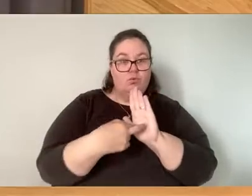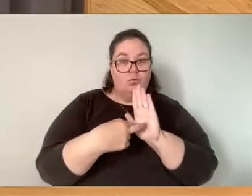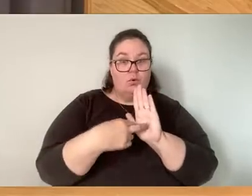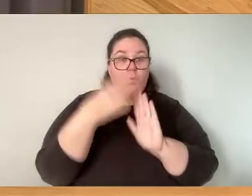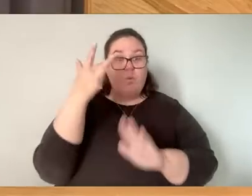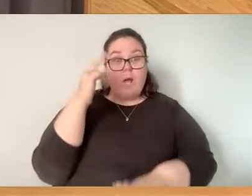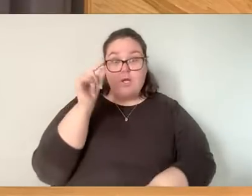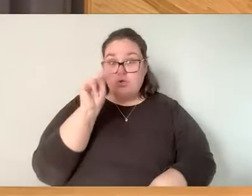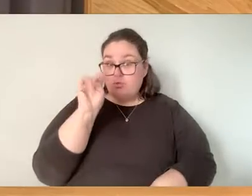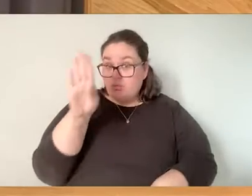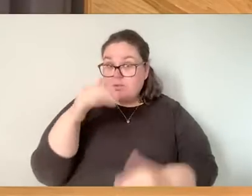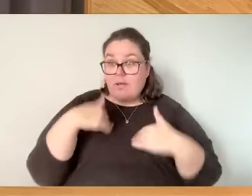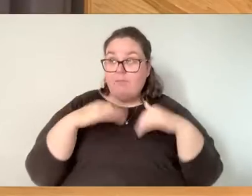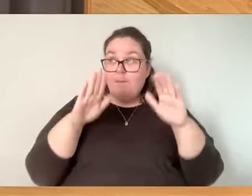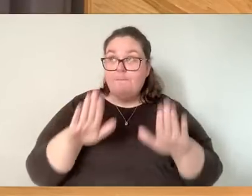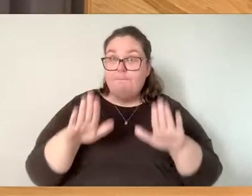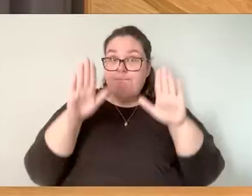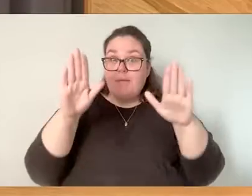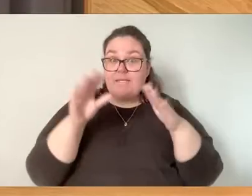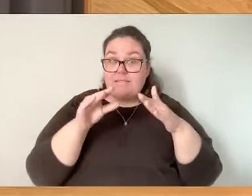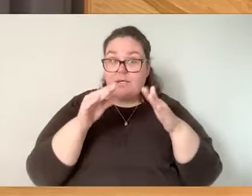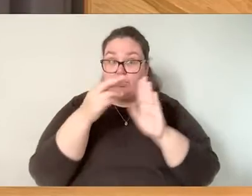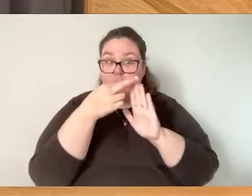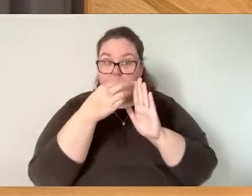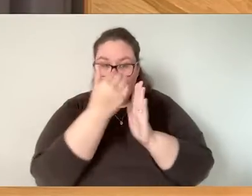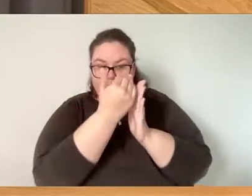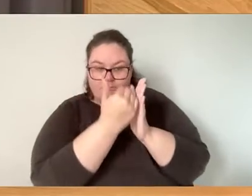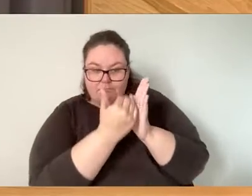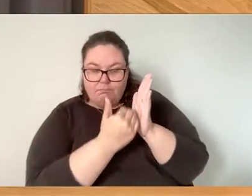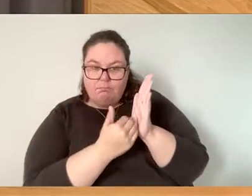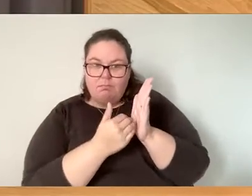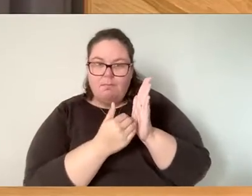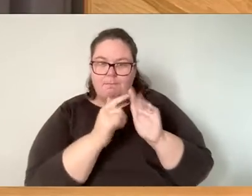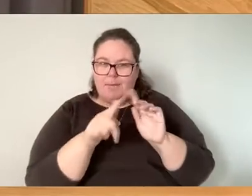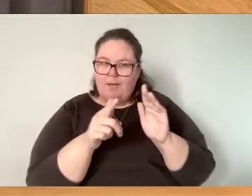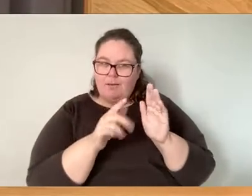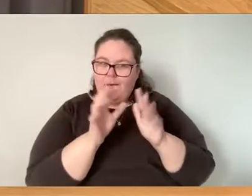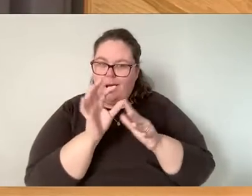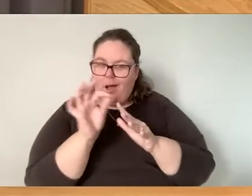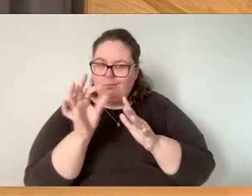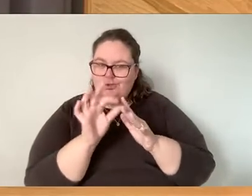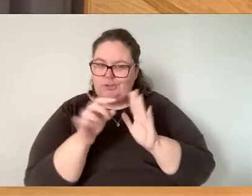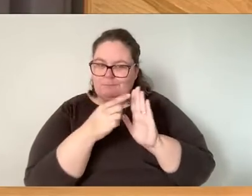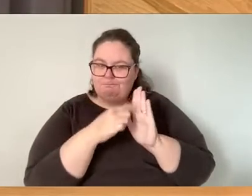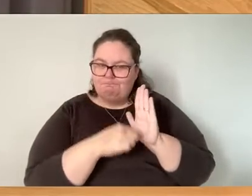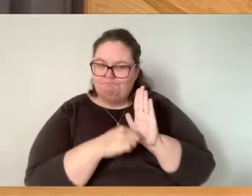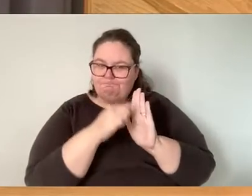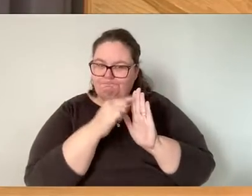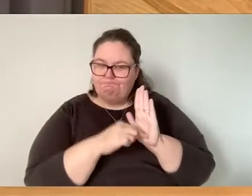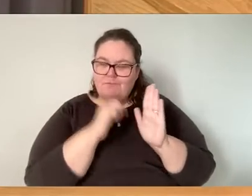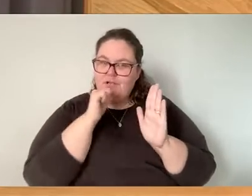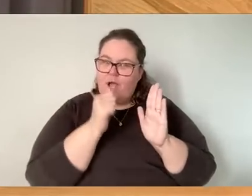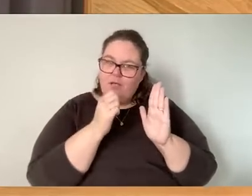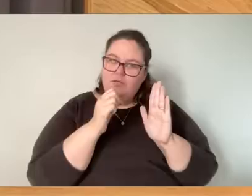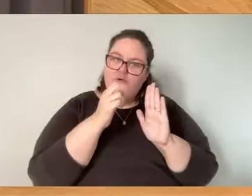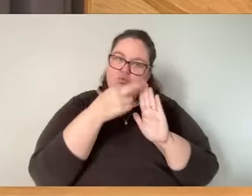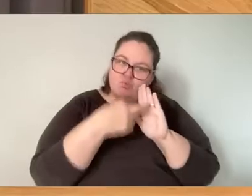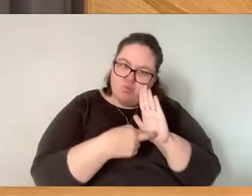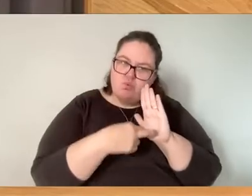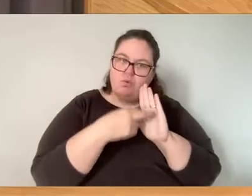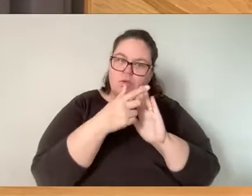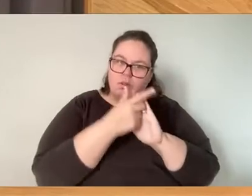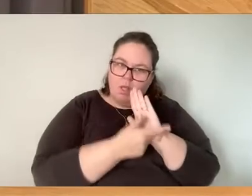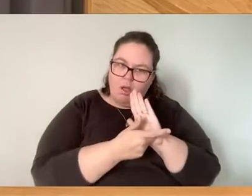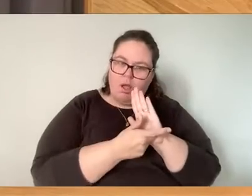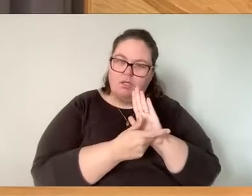guidelines on universal design, but guidelines are an option. So we need more education to educate designers, contractors,